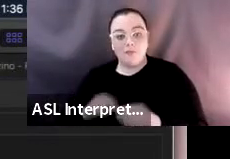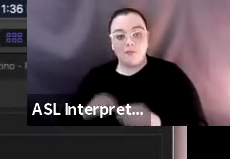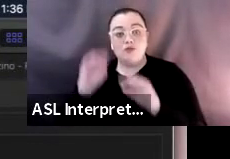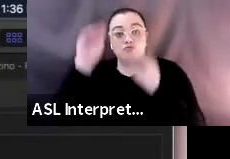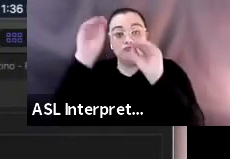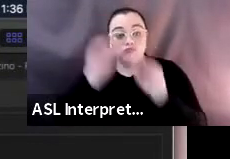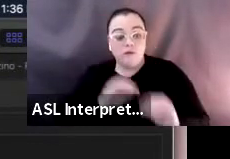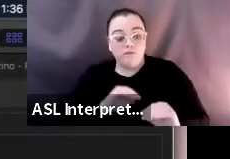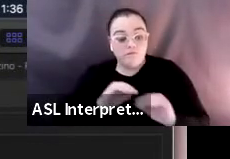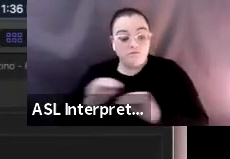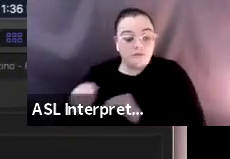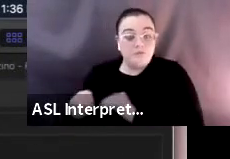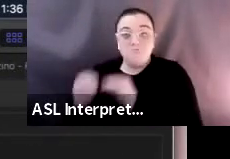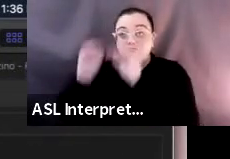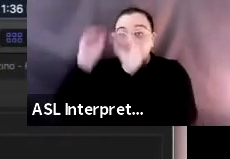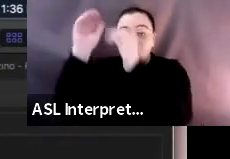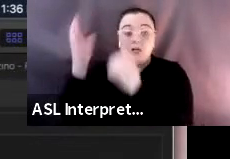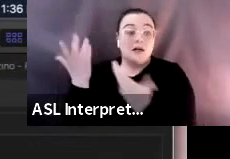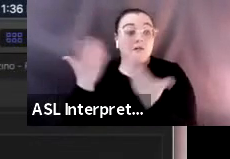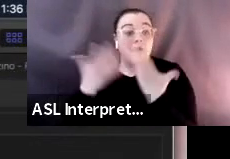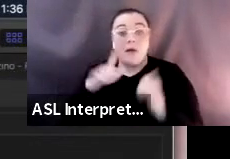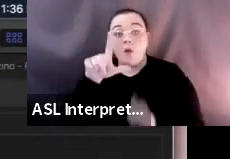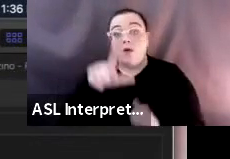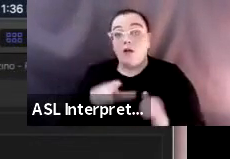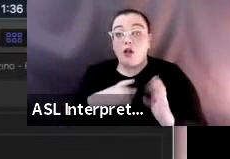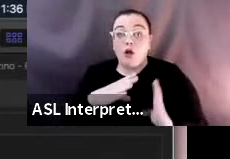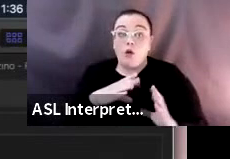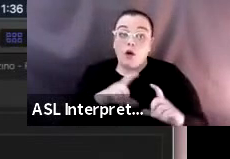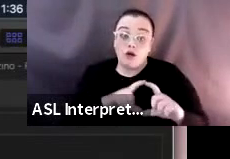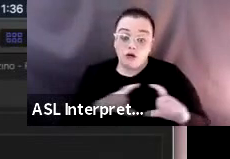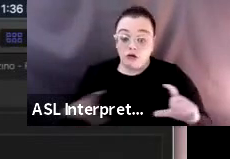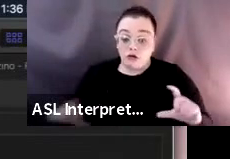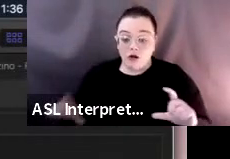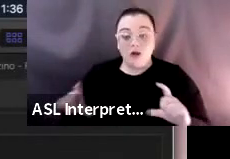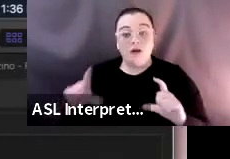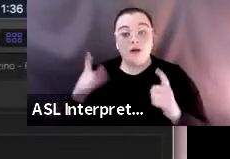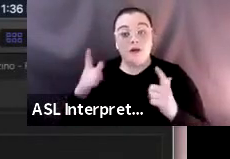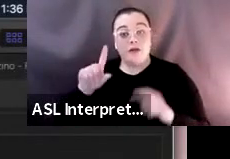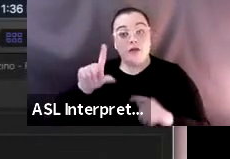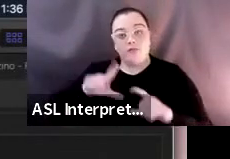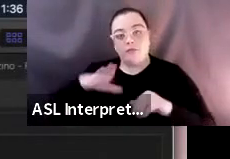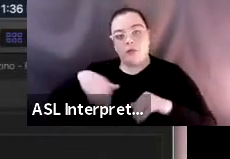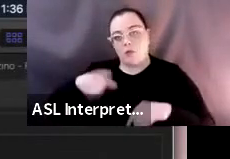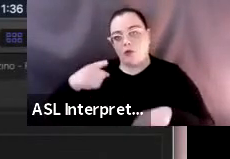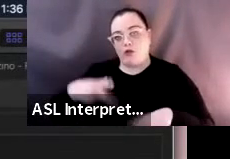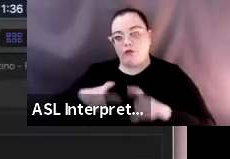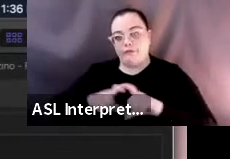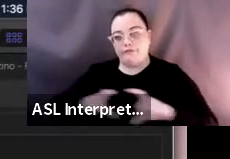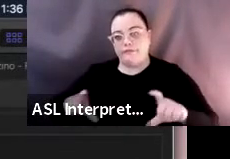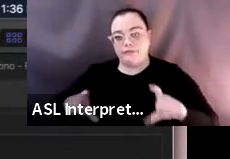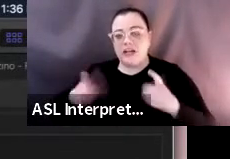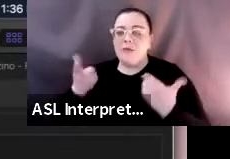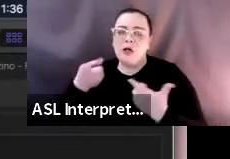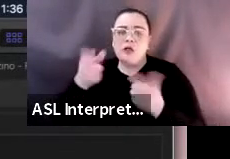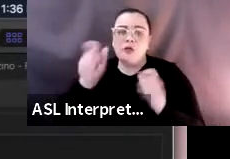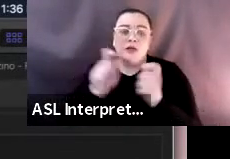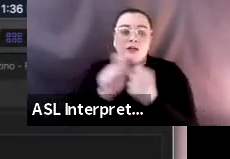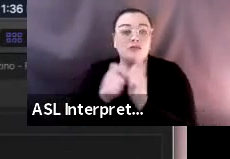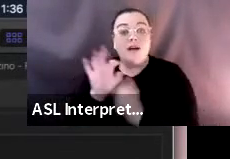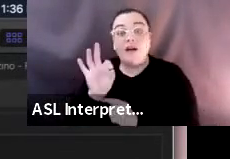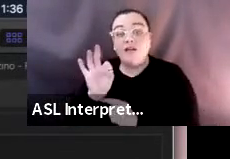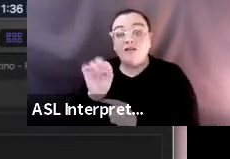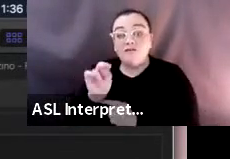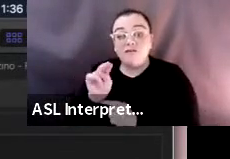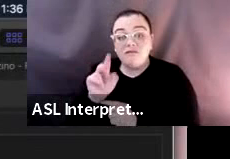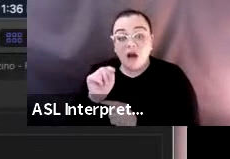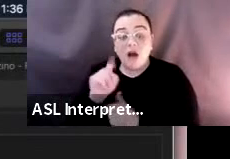to a different place. I might want to do it in sort of the lower third here in the bottom. And there's obviously, you can change the font, you can